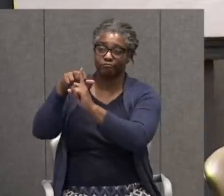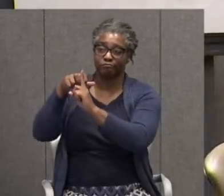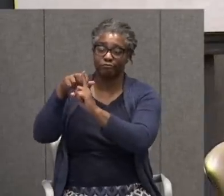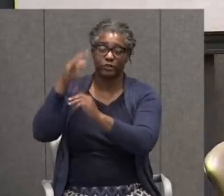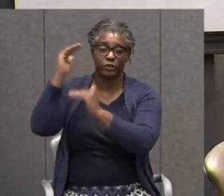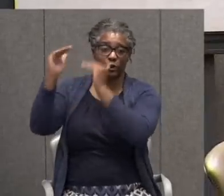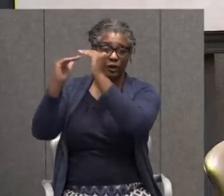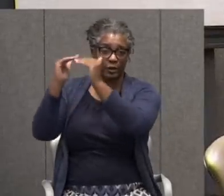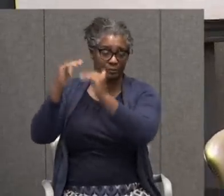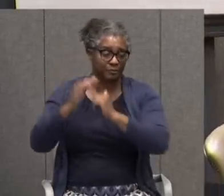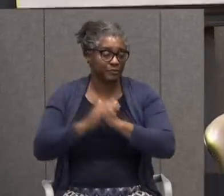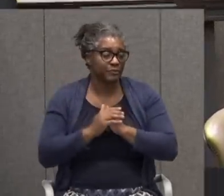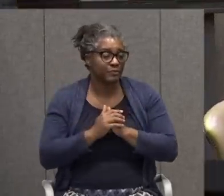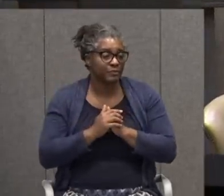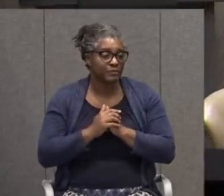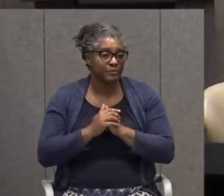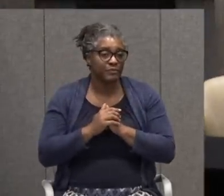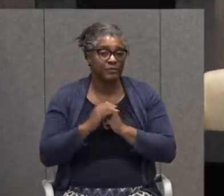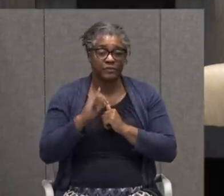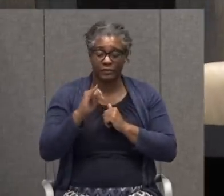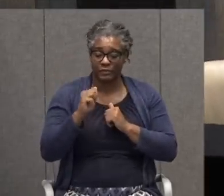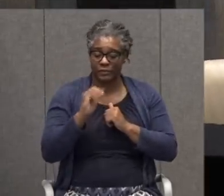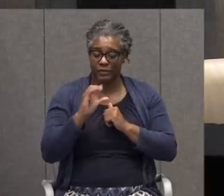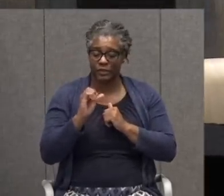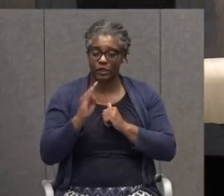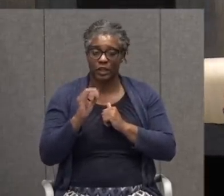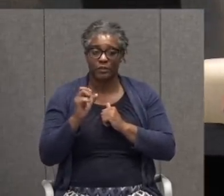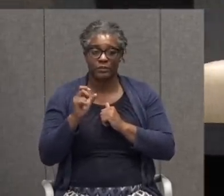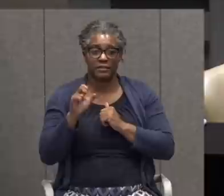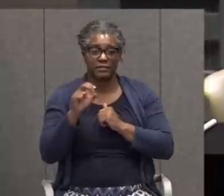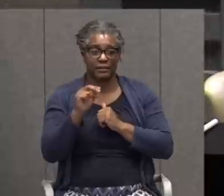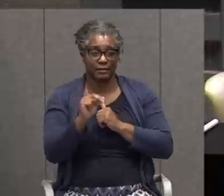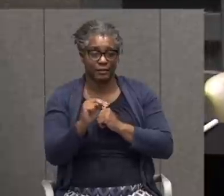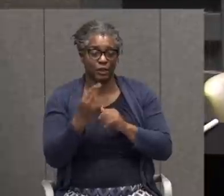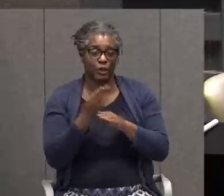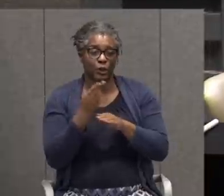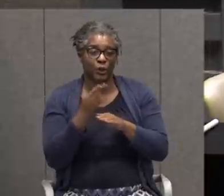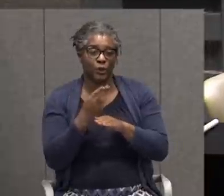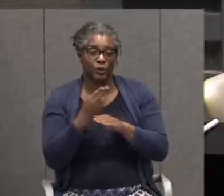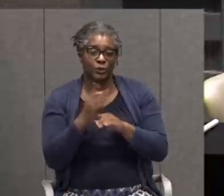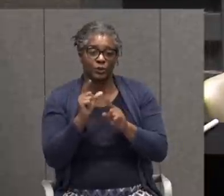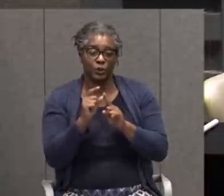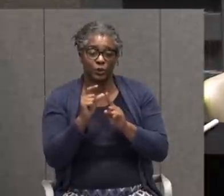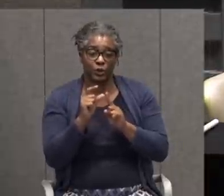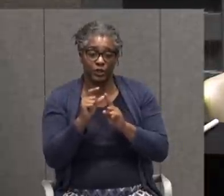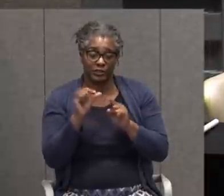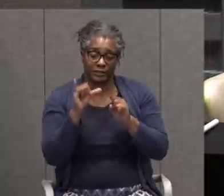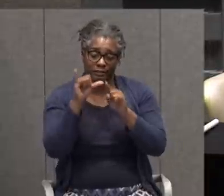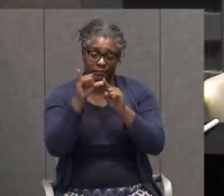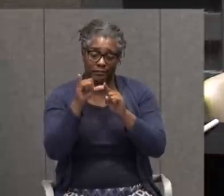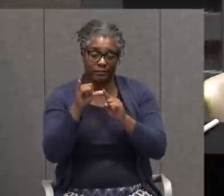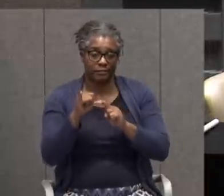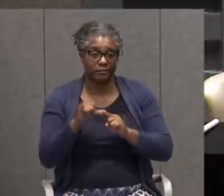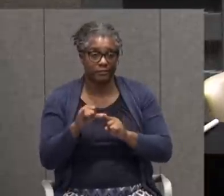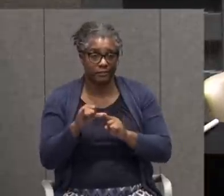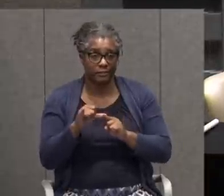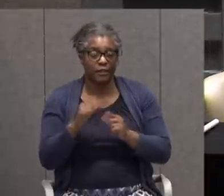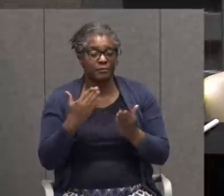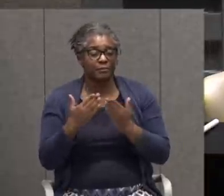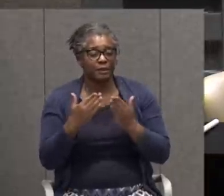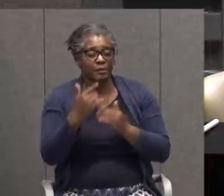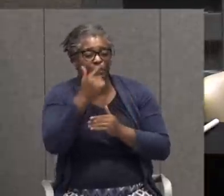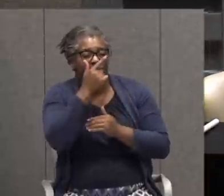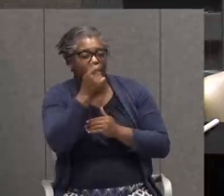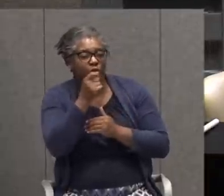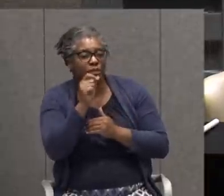large words in there that I think would be really interesting to look up. Ms. Jacobson had a trilobite. Those